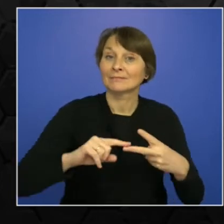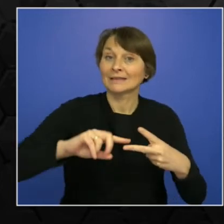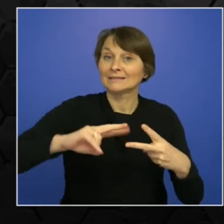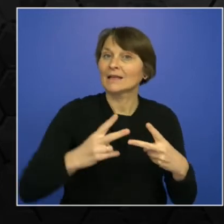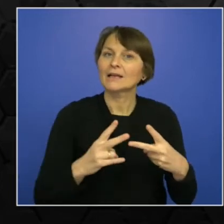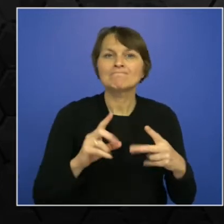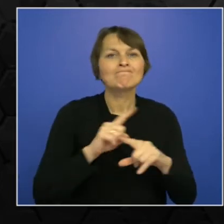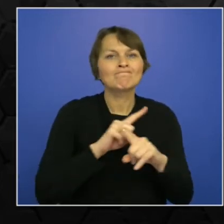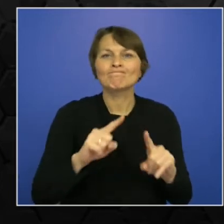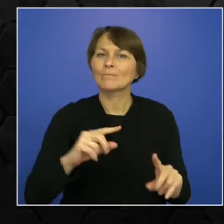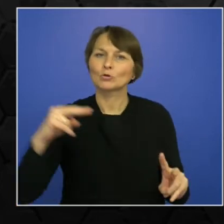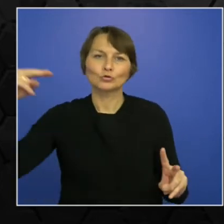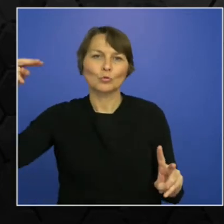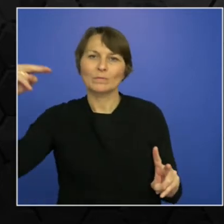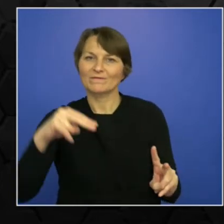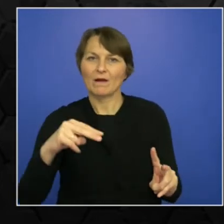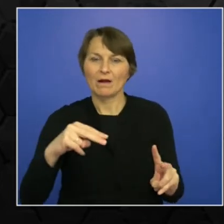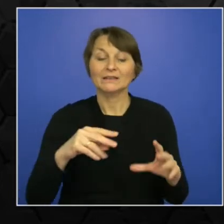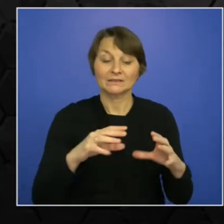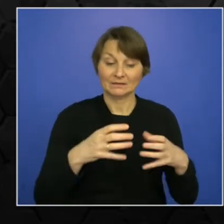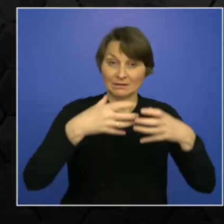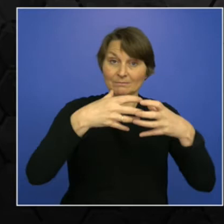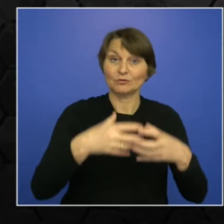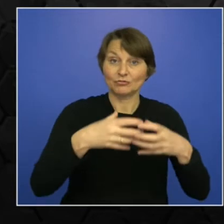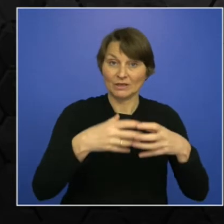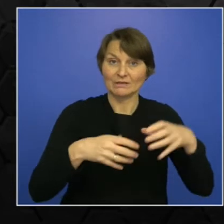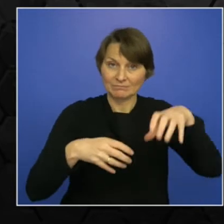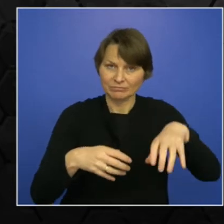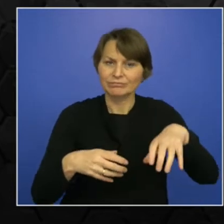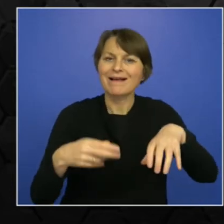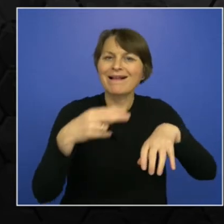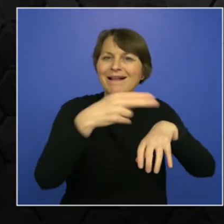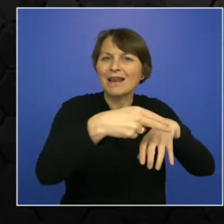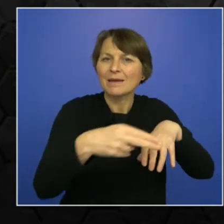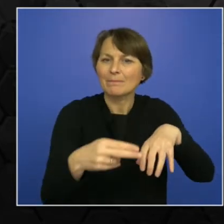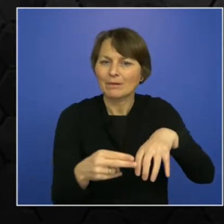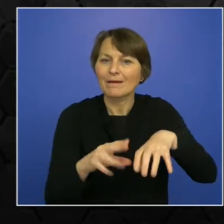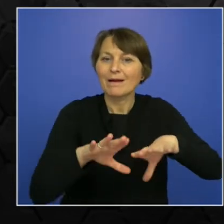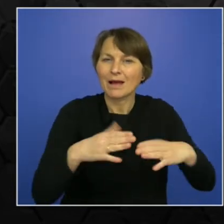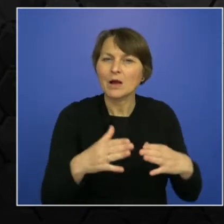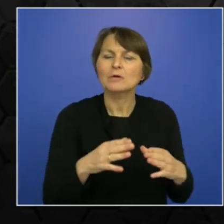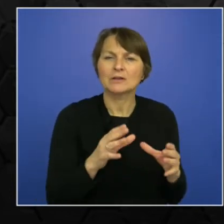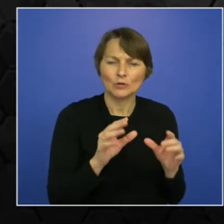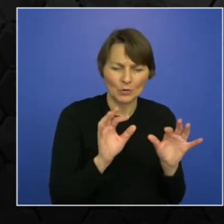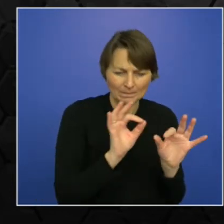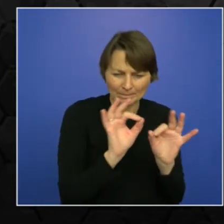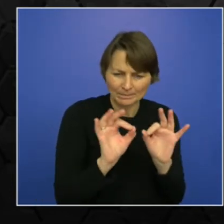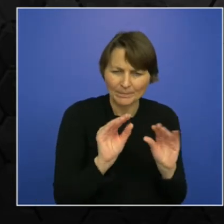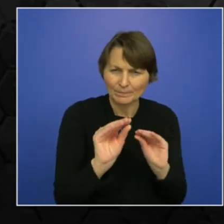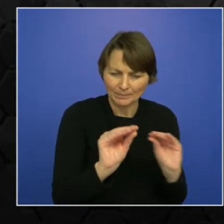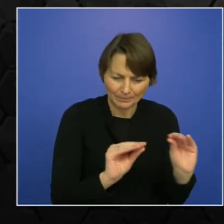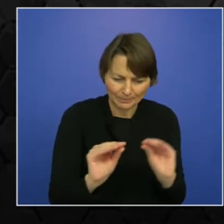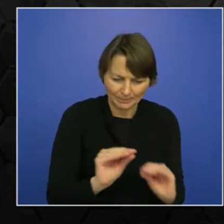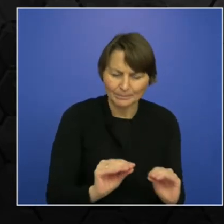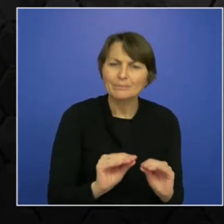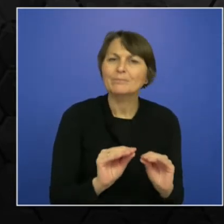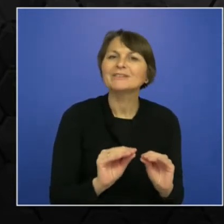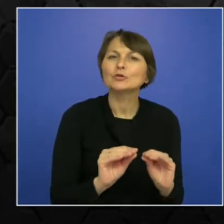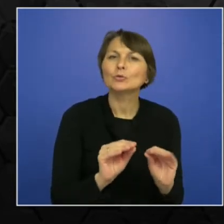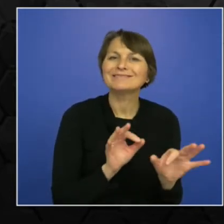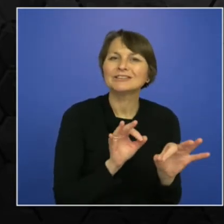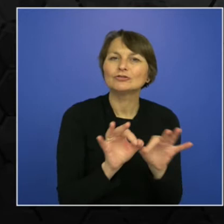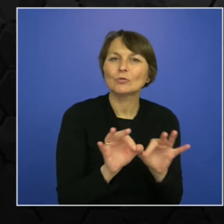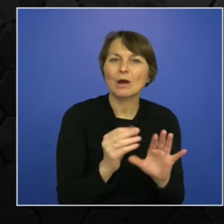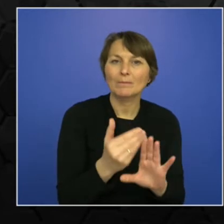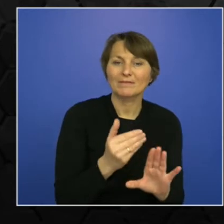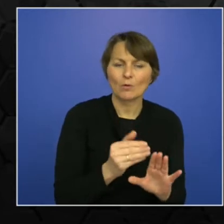labeled and the algorithm labels them for you by organizing the data describing its structure. This technique